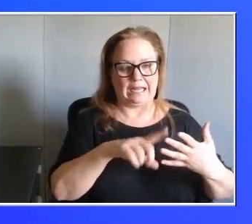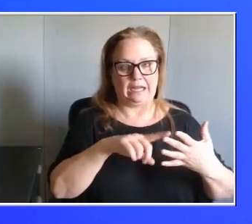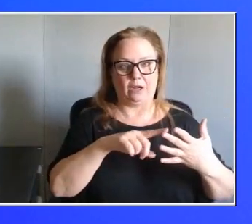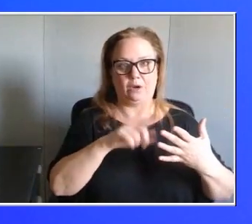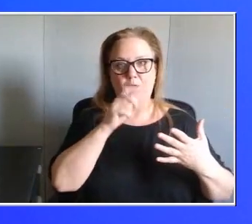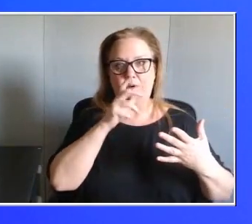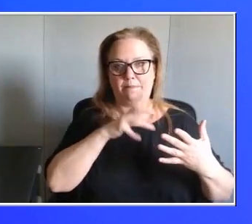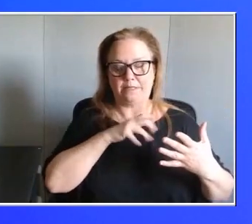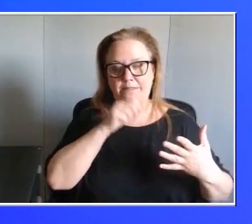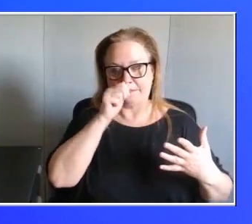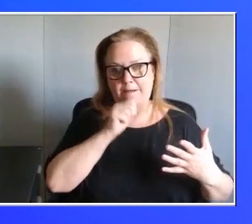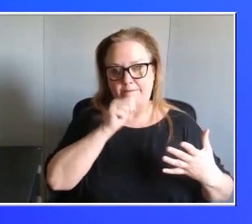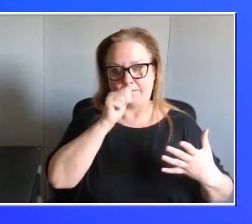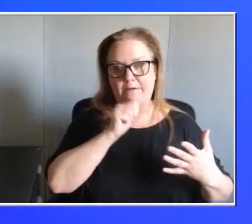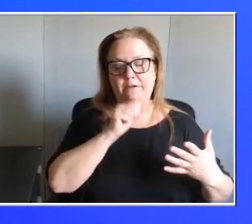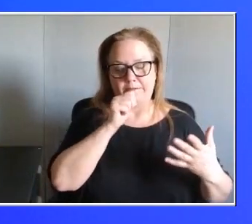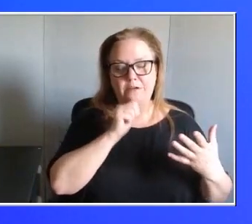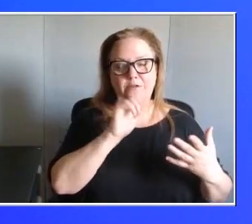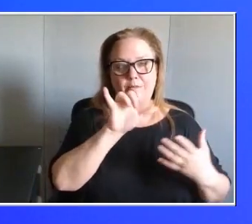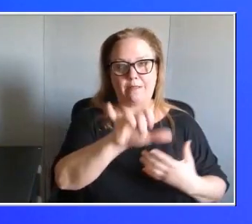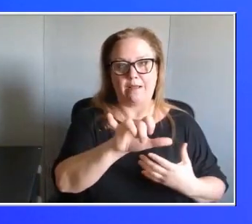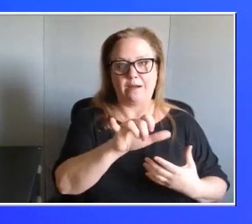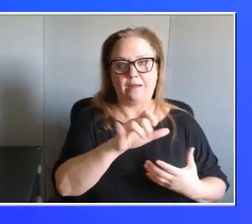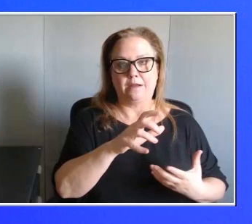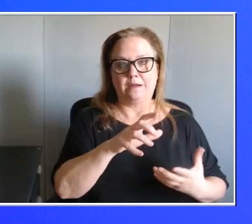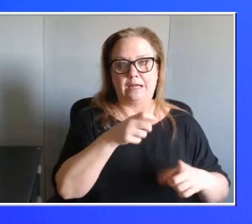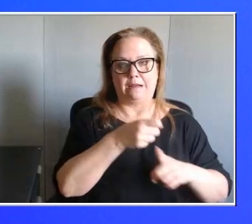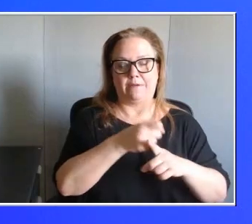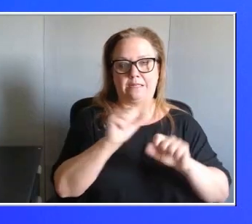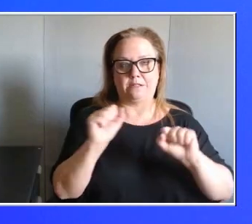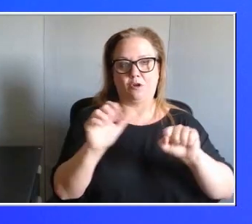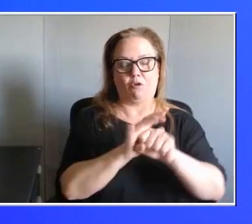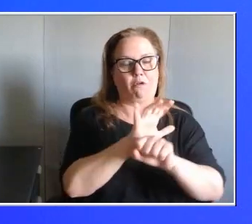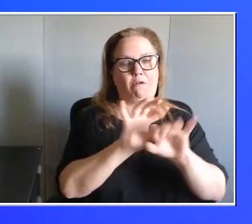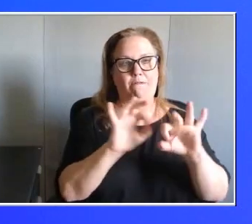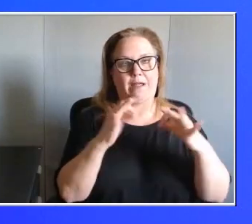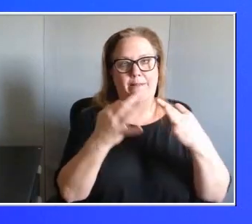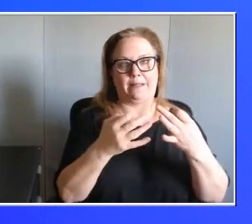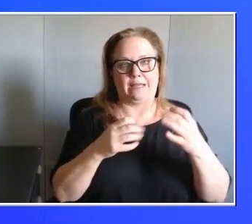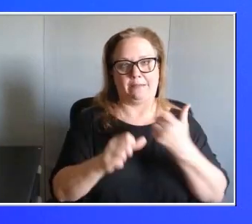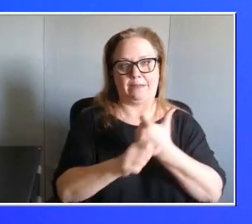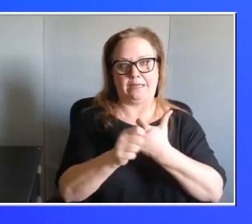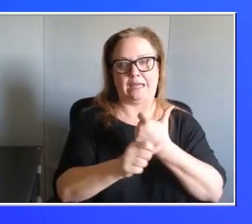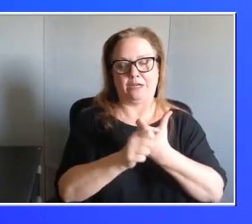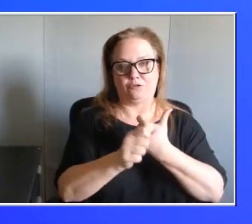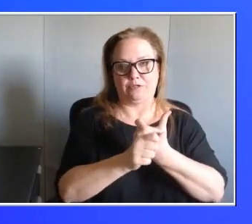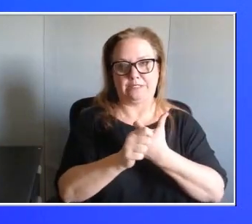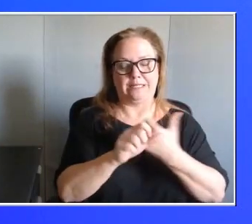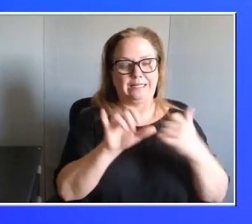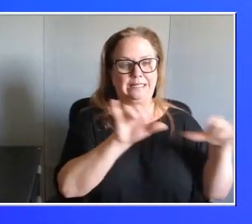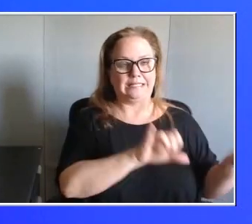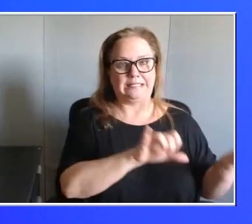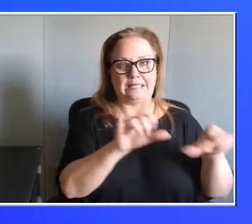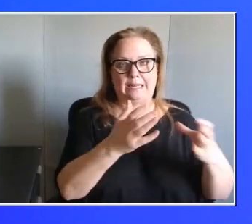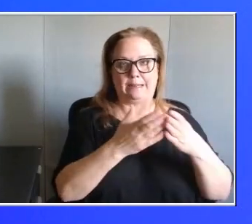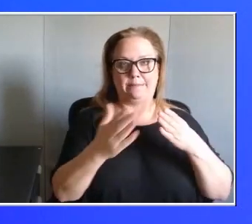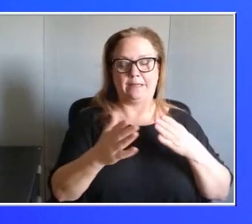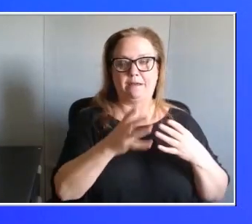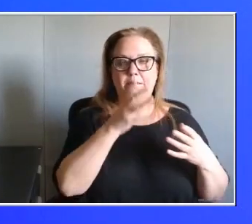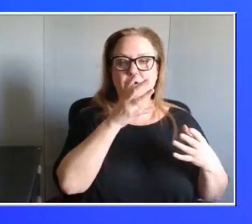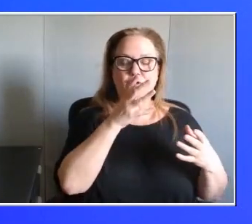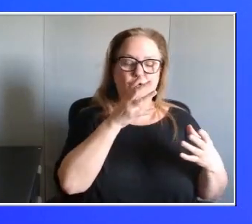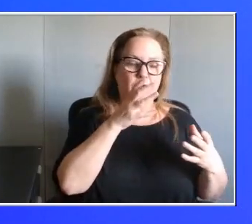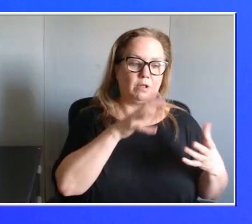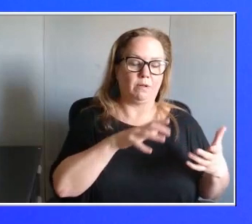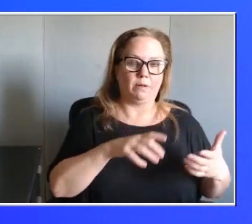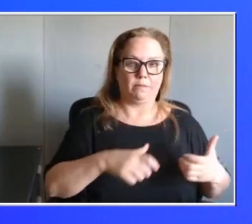severe maternal morbidity, it affects the whole family and can be really dangerous for her. The same things that can cause maternal mortality cause severe